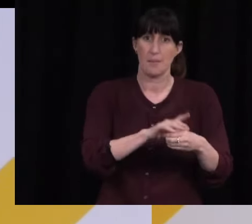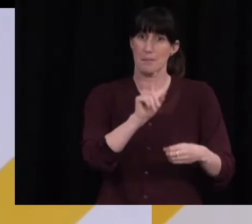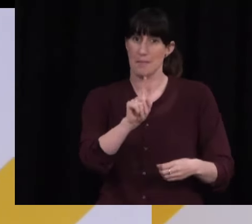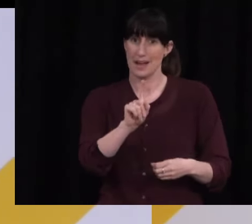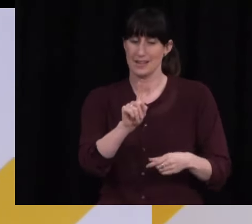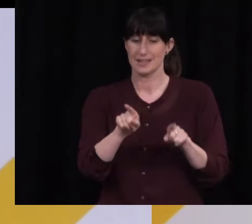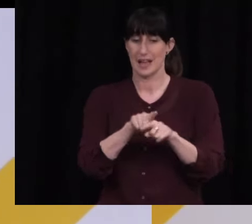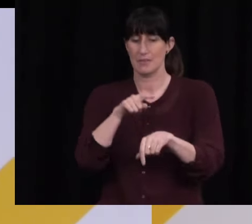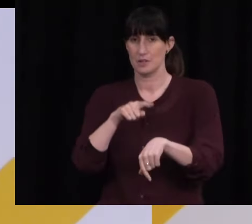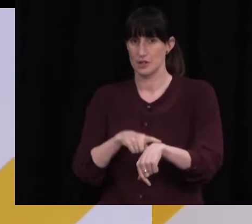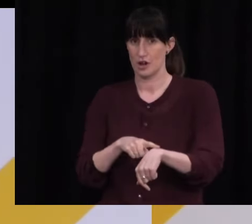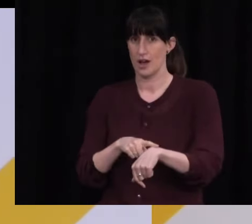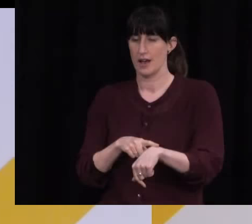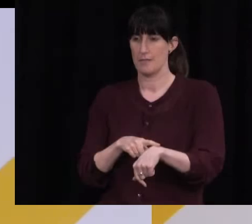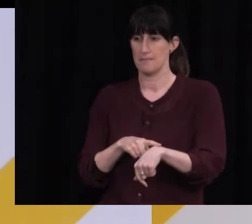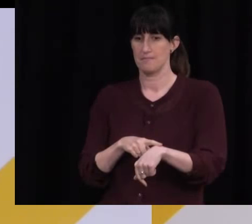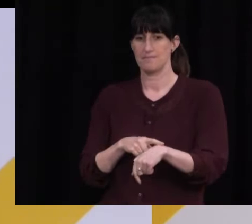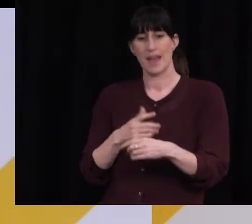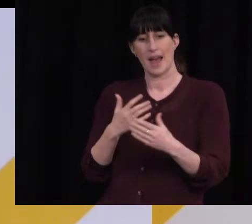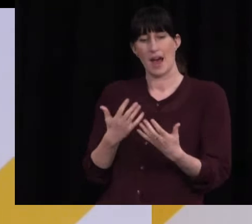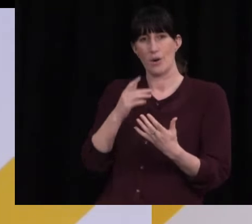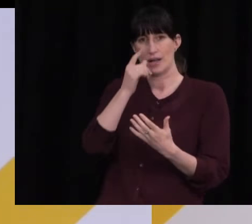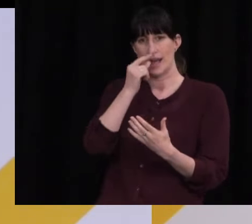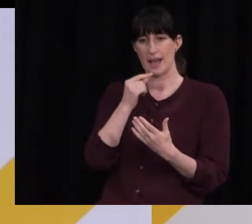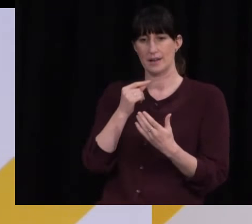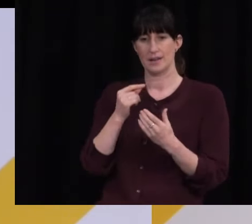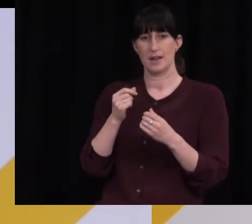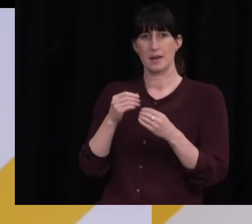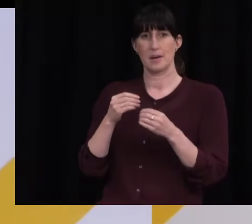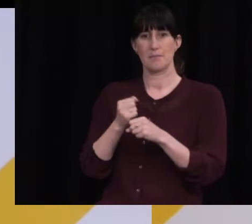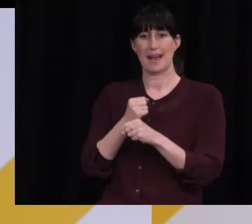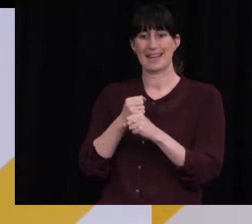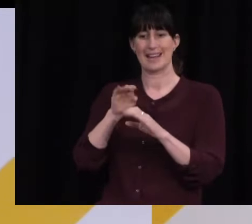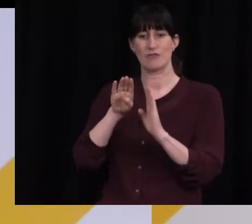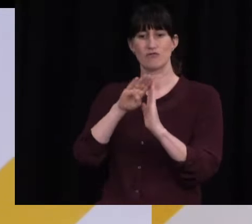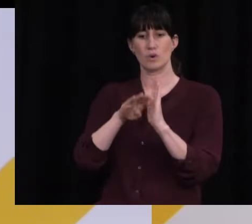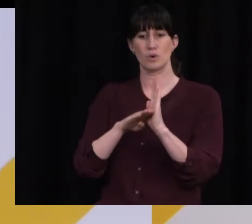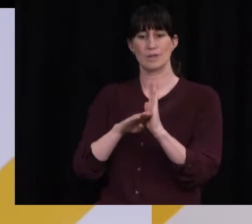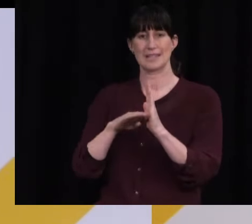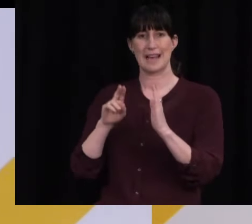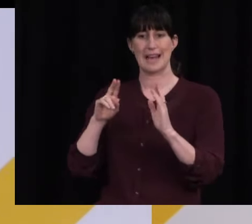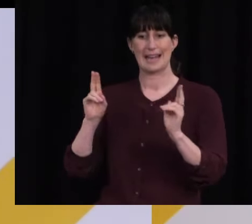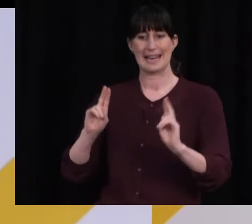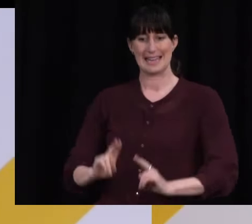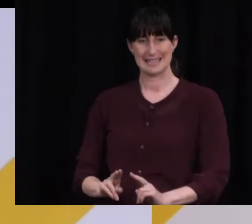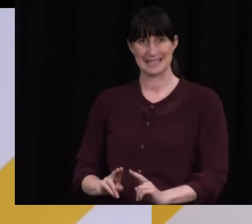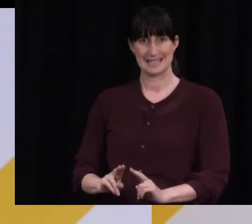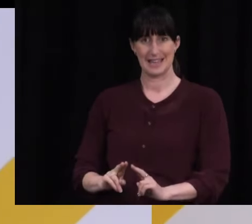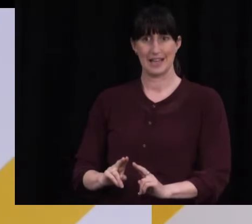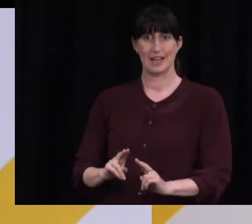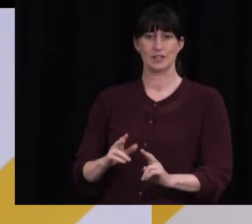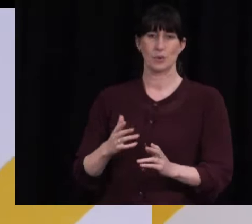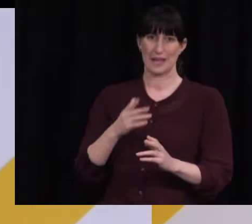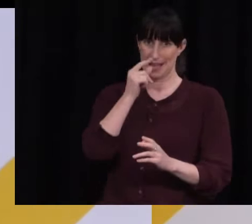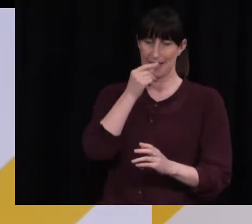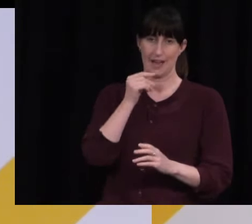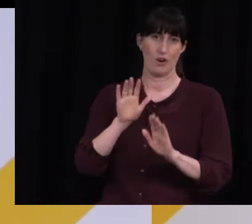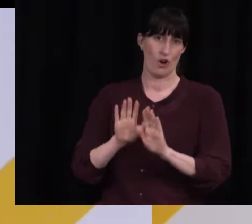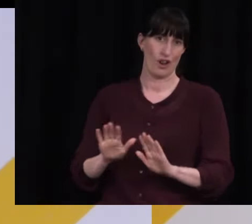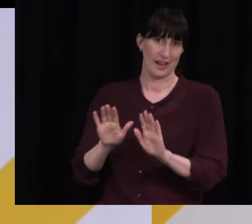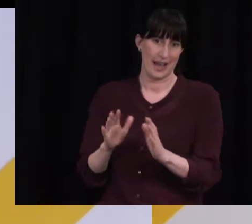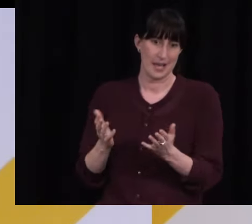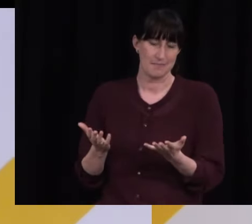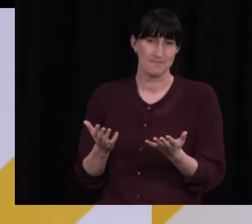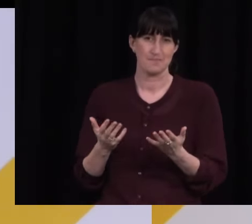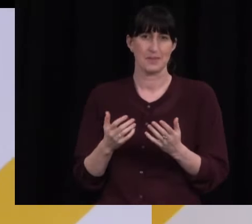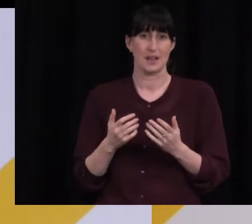time looking to see how we can ease restrictions in a way that allows us to maintain that goal. And so that's been